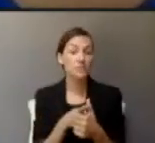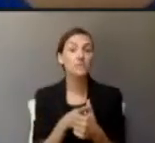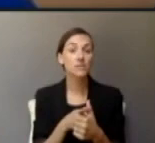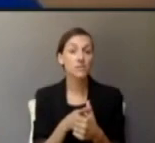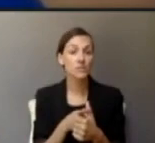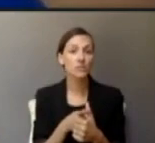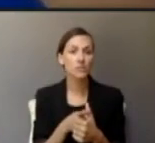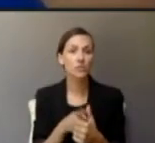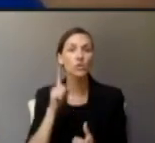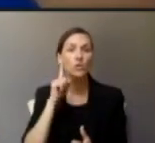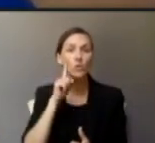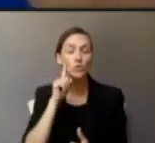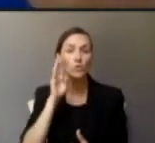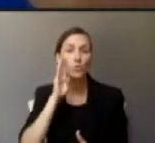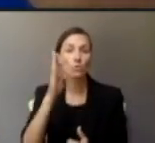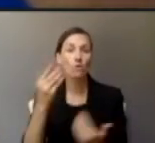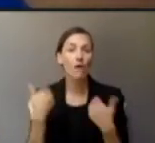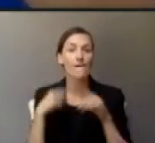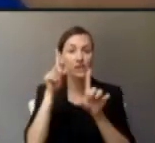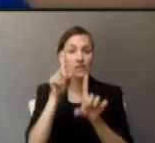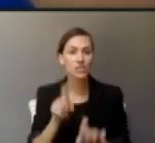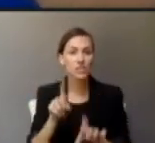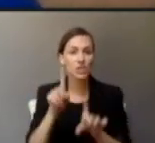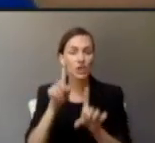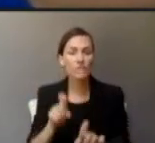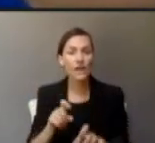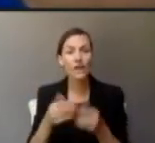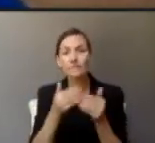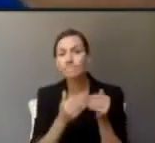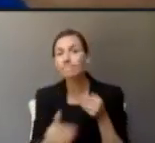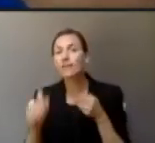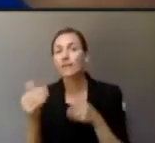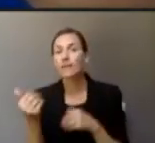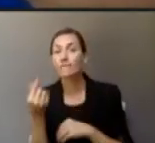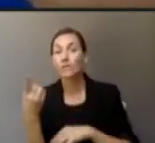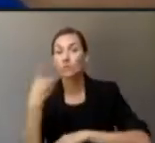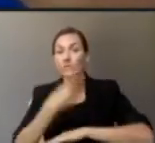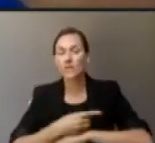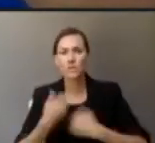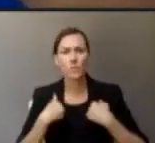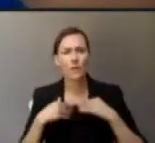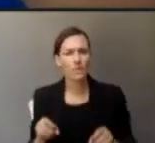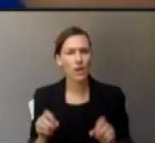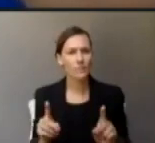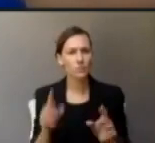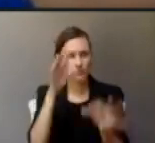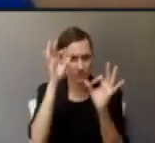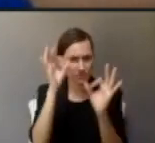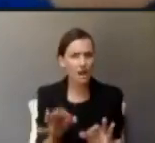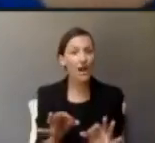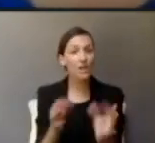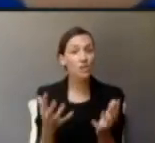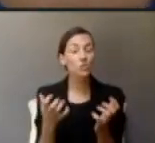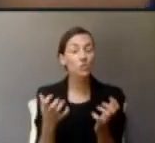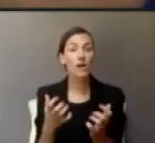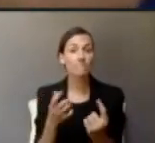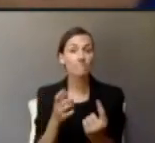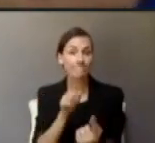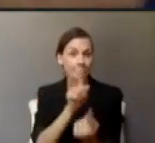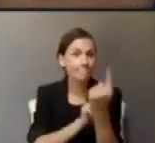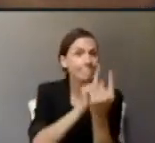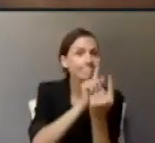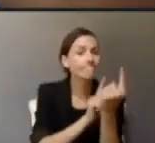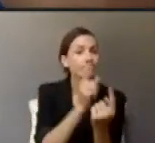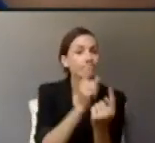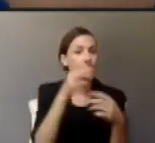getting a survey in the next several days that will give you an opportunity to decide if you want to have either face-to-face instruction